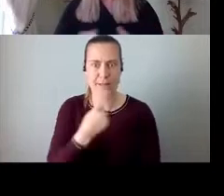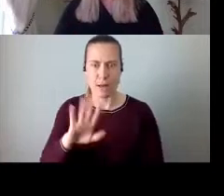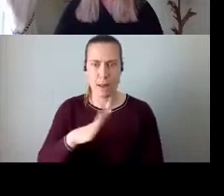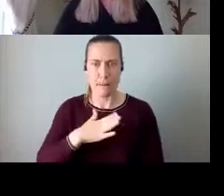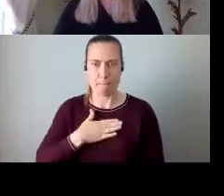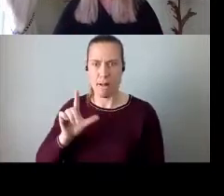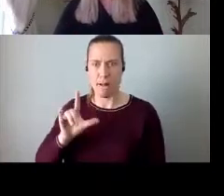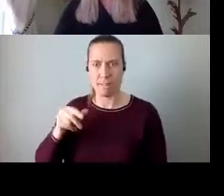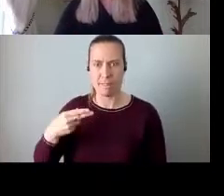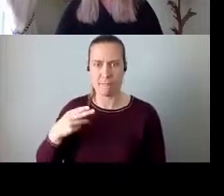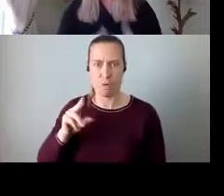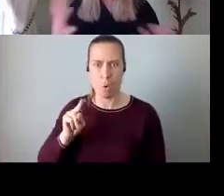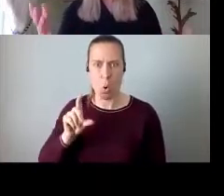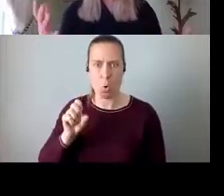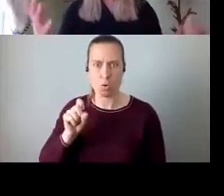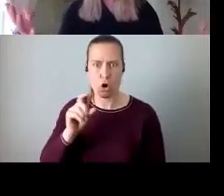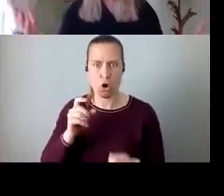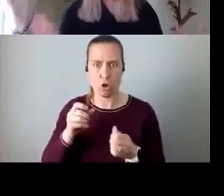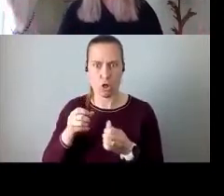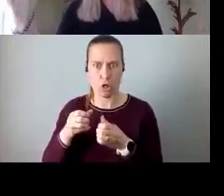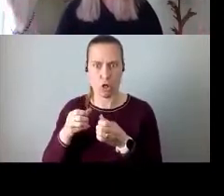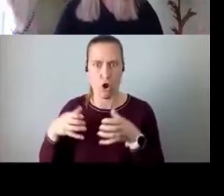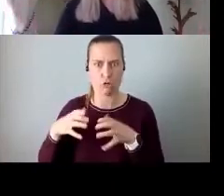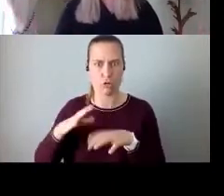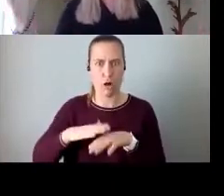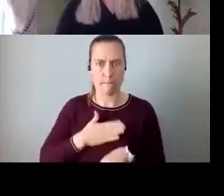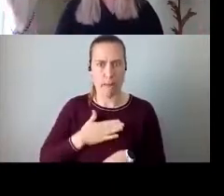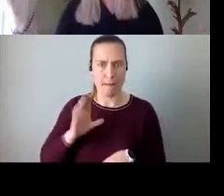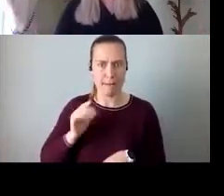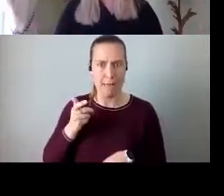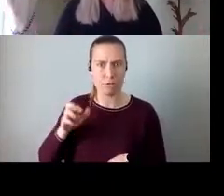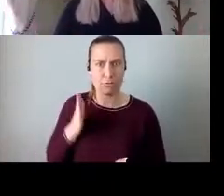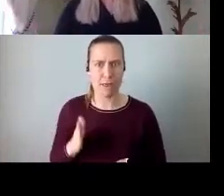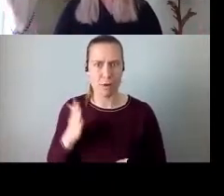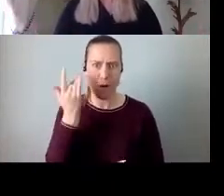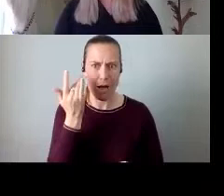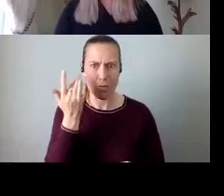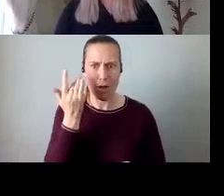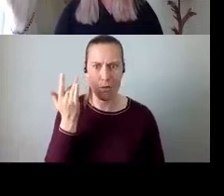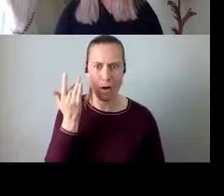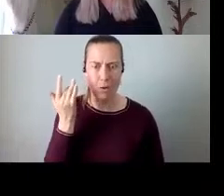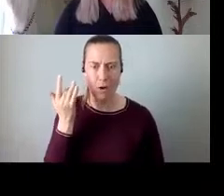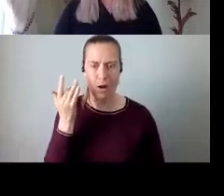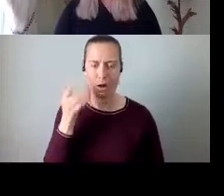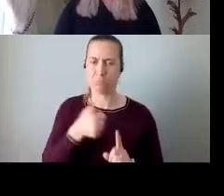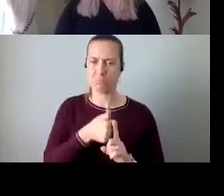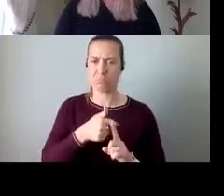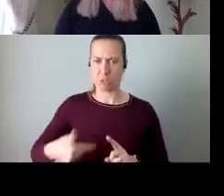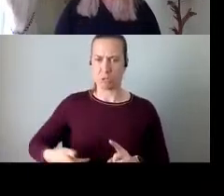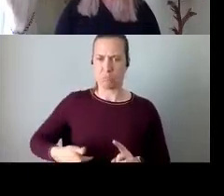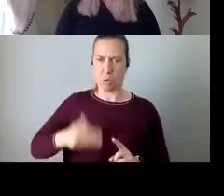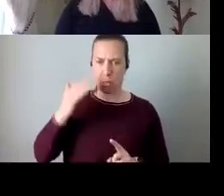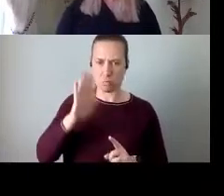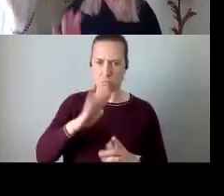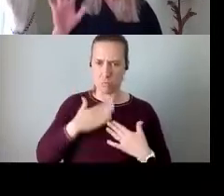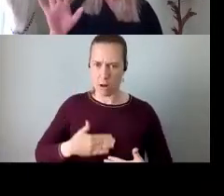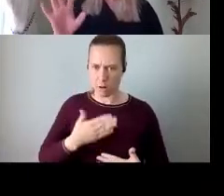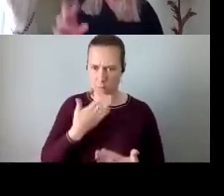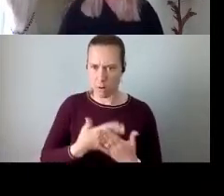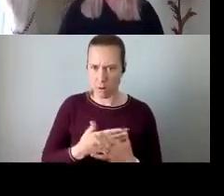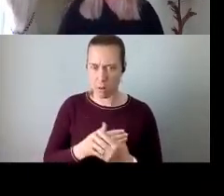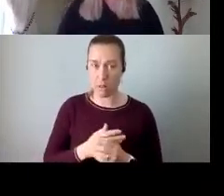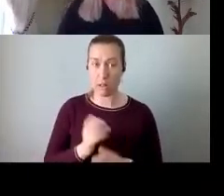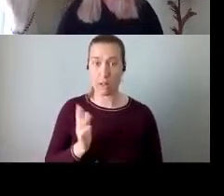lymph nodes are enlarged on my cancer side. Why? Why? And she's very in tune with her body. And at that time, we weren't